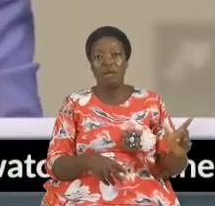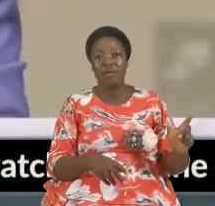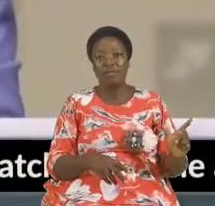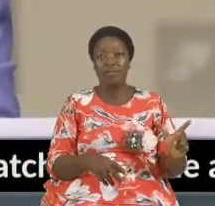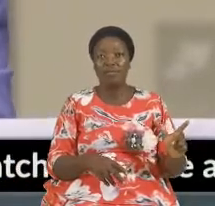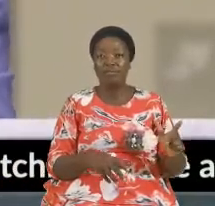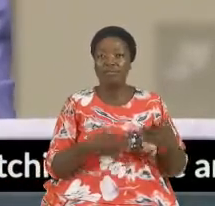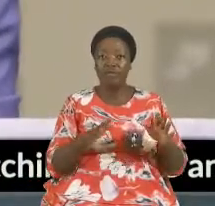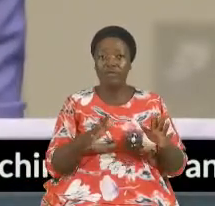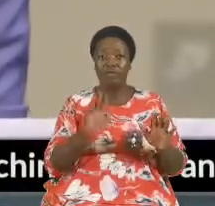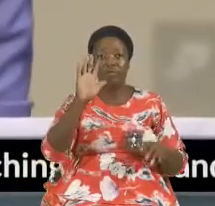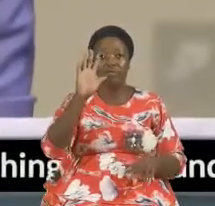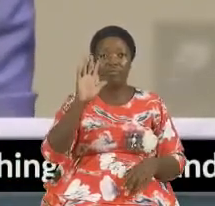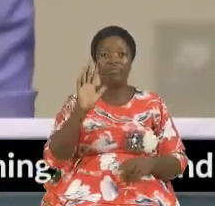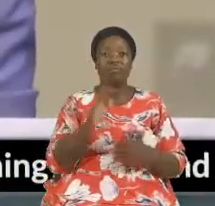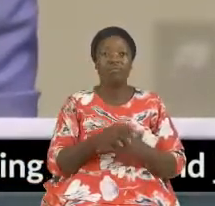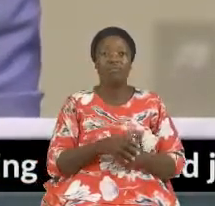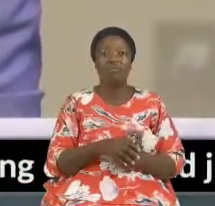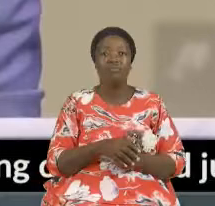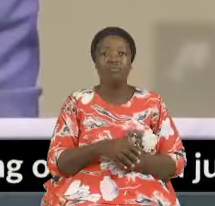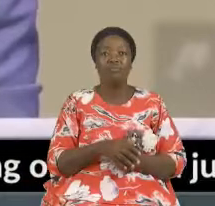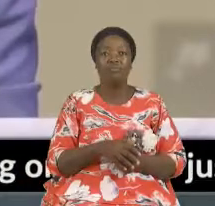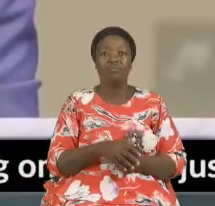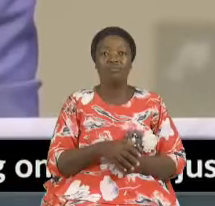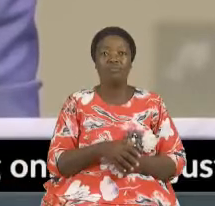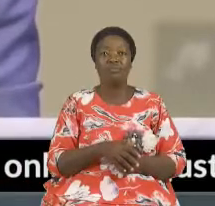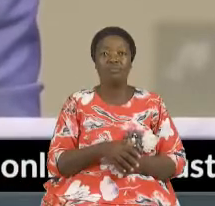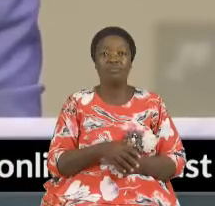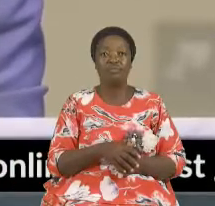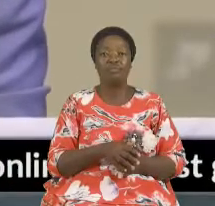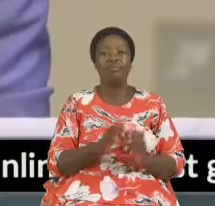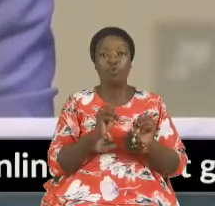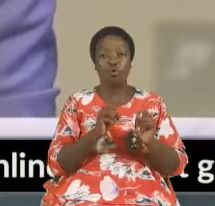Those on my right hand side, if you are finished, can you wave your hands?